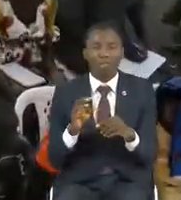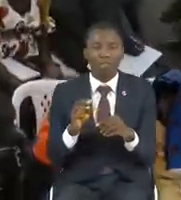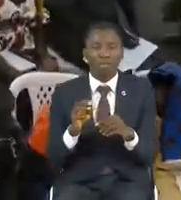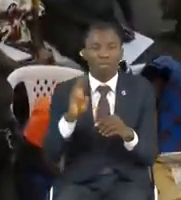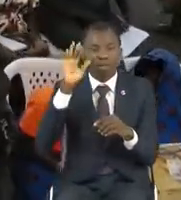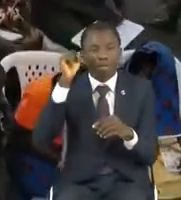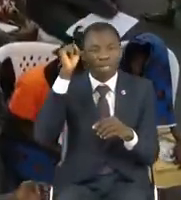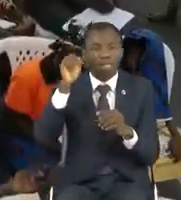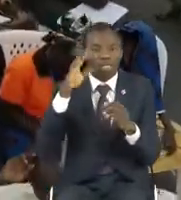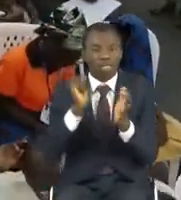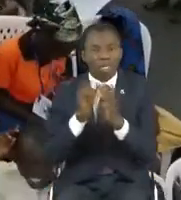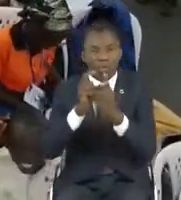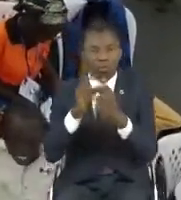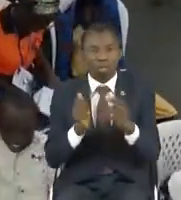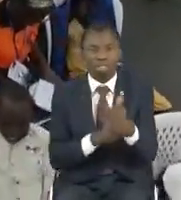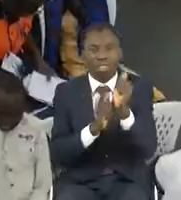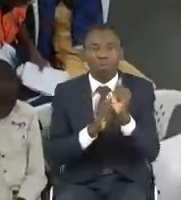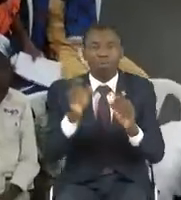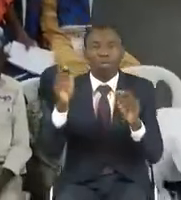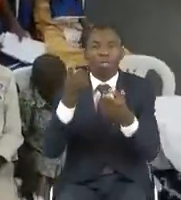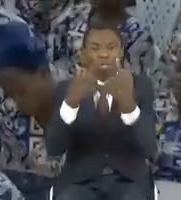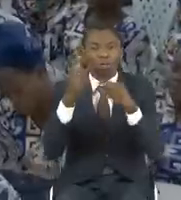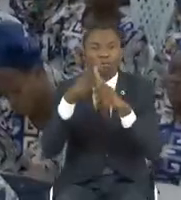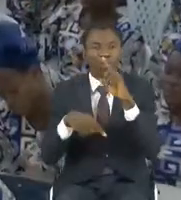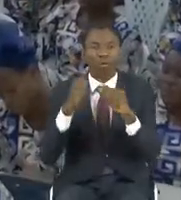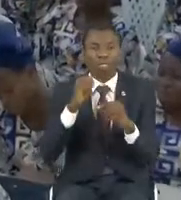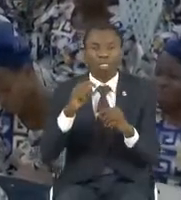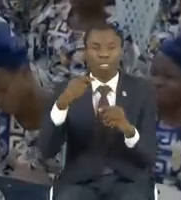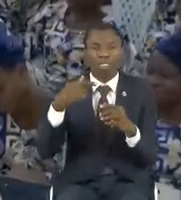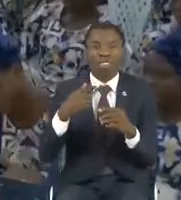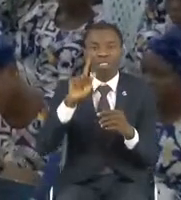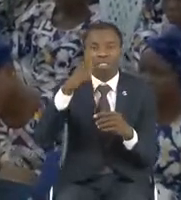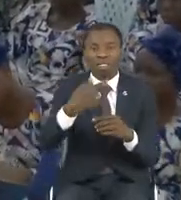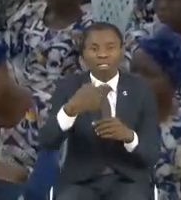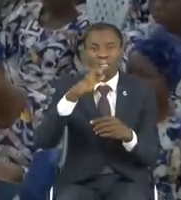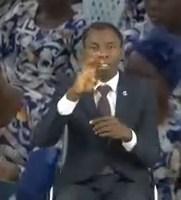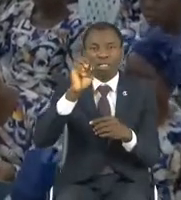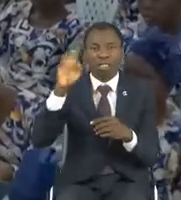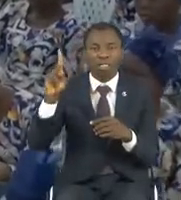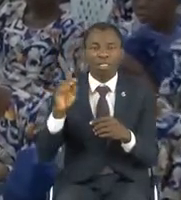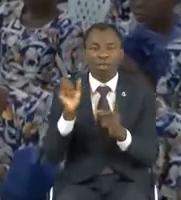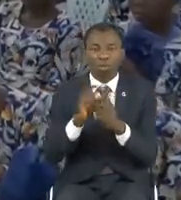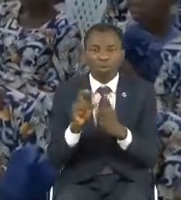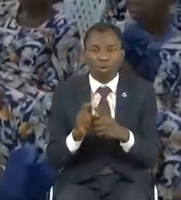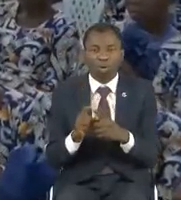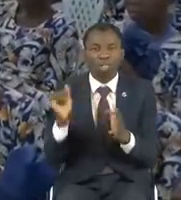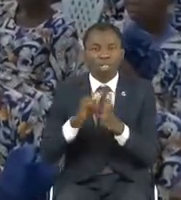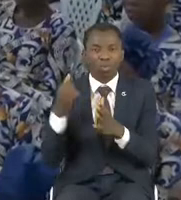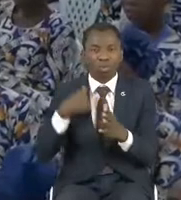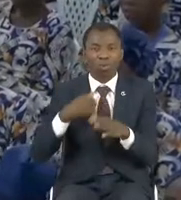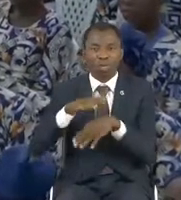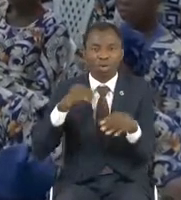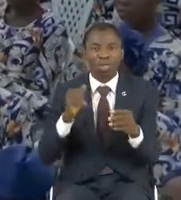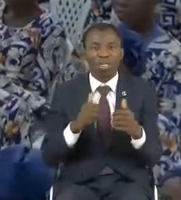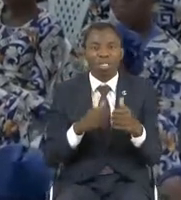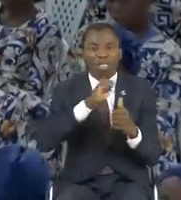disciple comes from a Greek word that means learner. The disciple is a